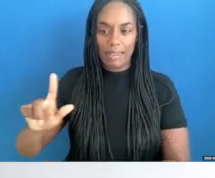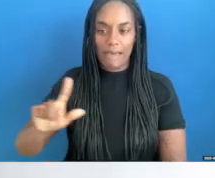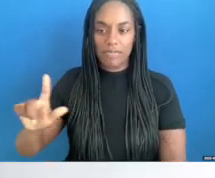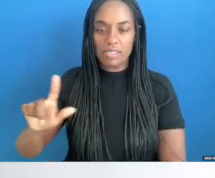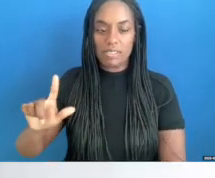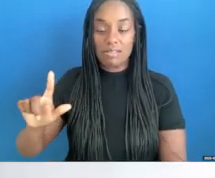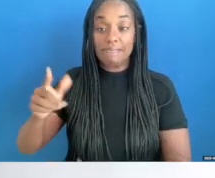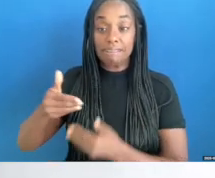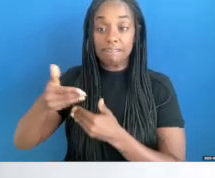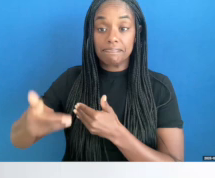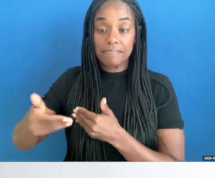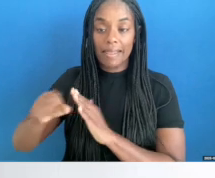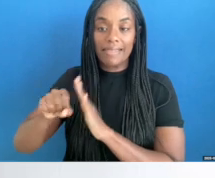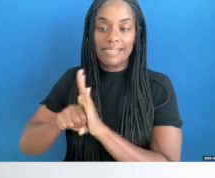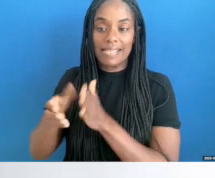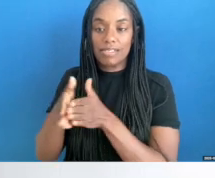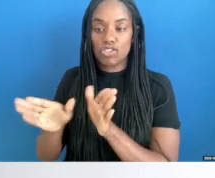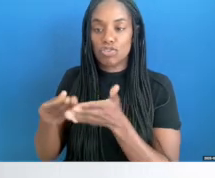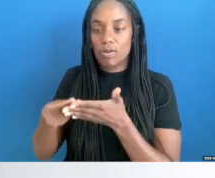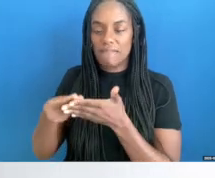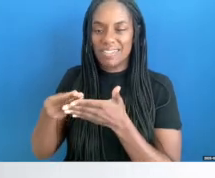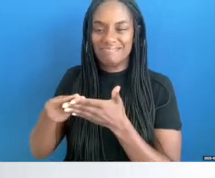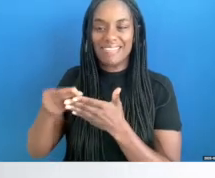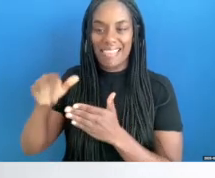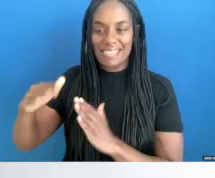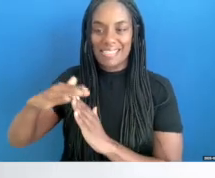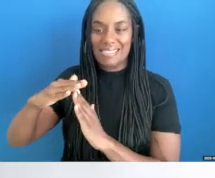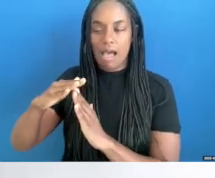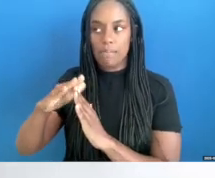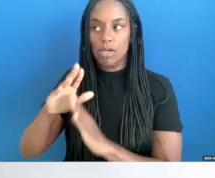followed by the State General Fund in the top right.